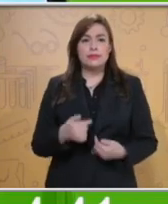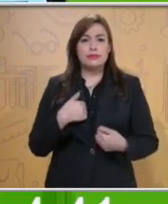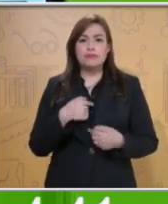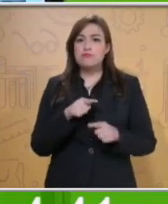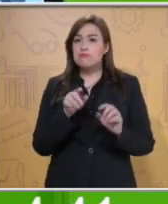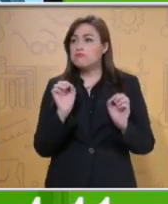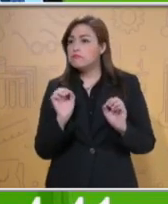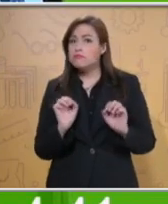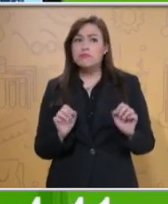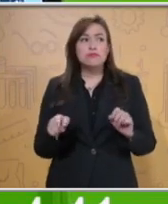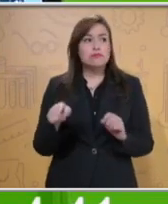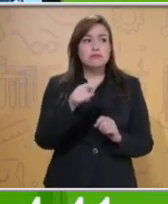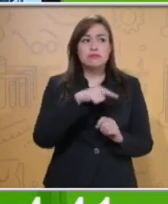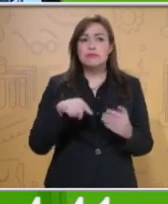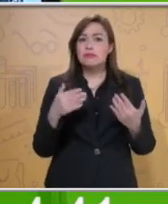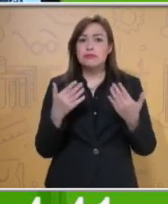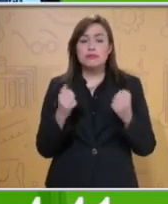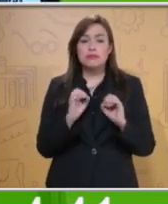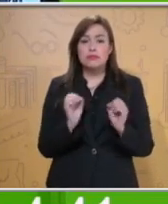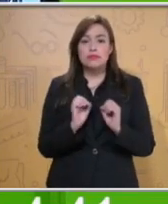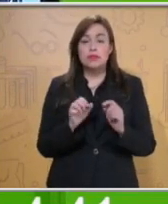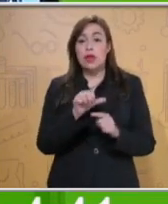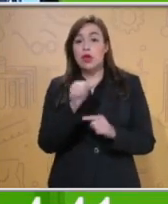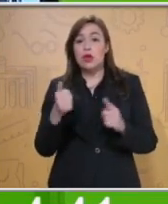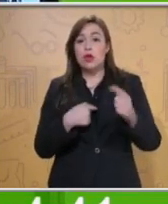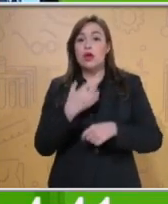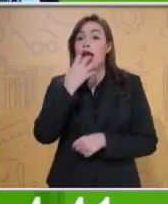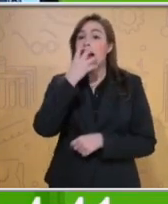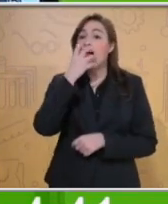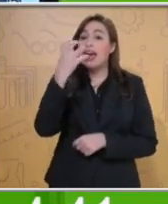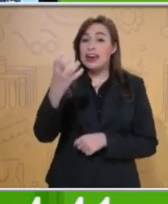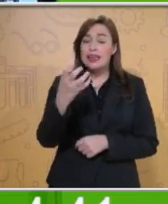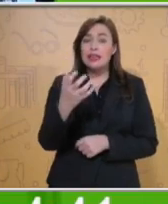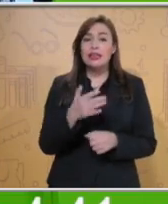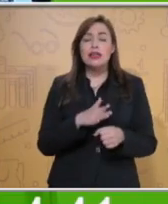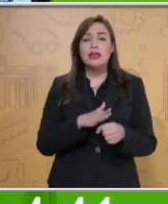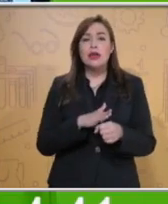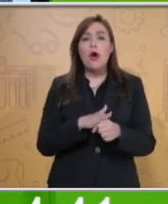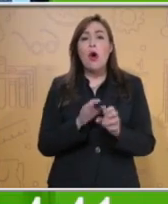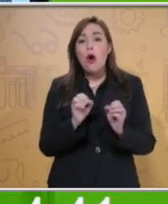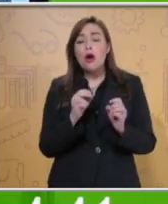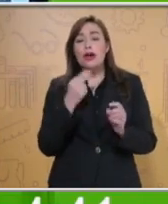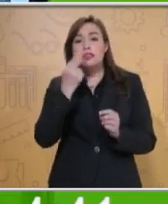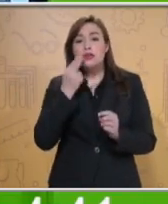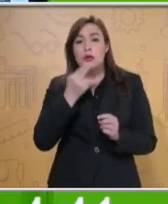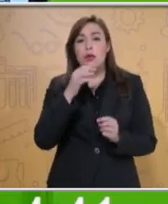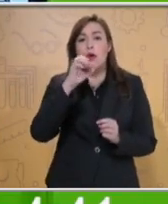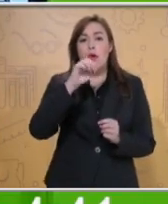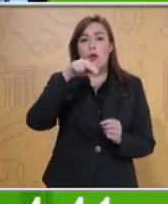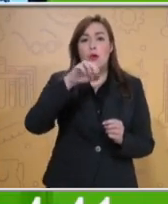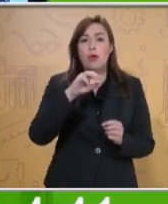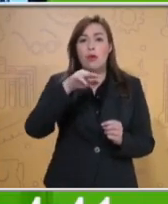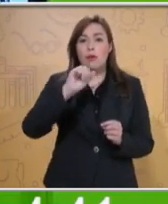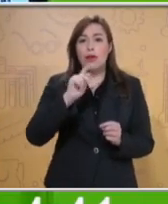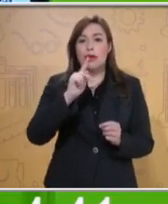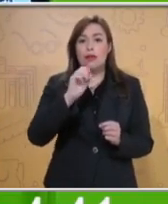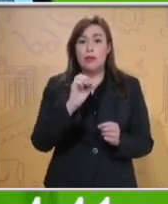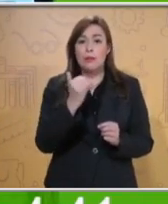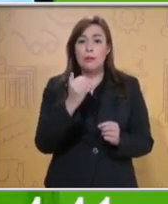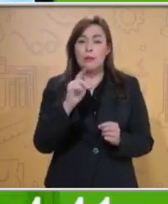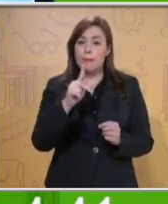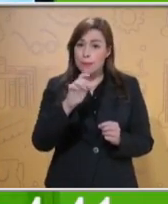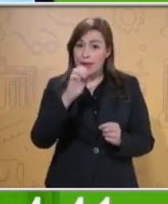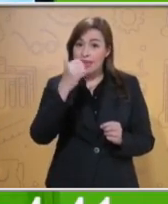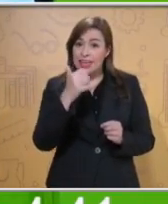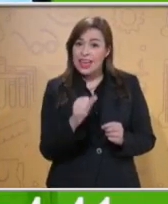anyone. Now, for screams, we said that for screams or onomatopoeias, we use zigzag lines.